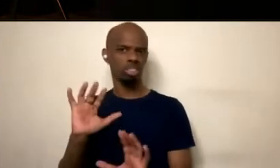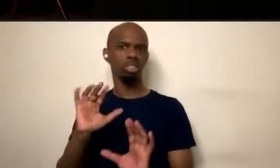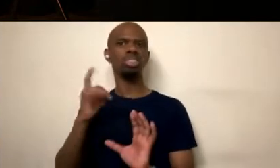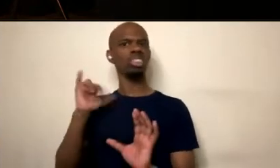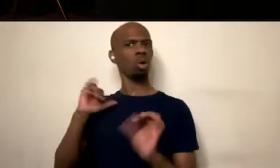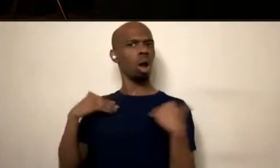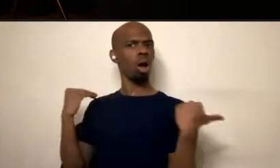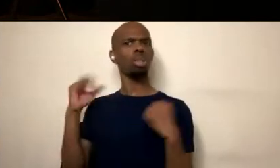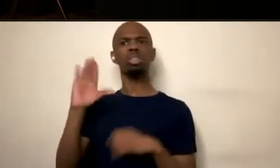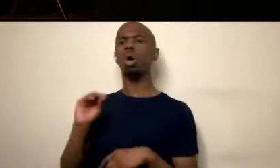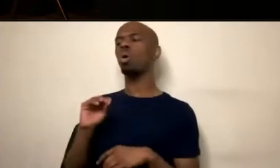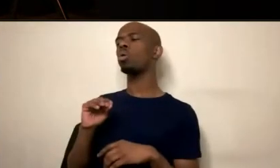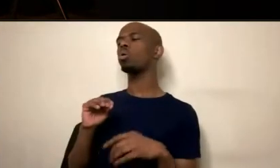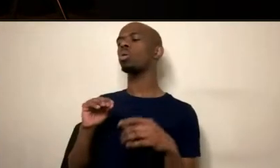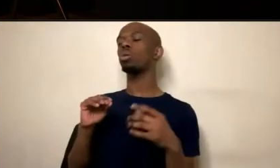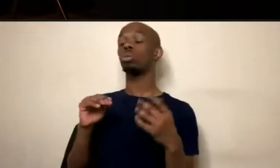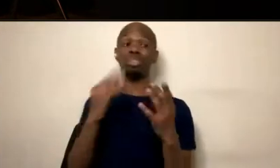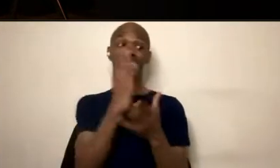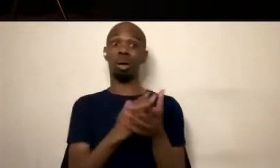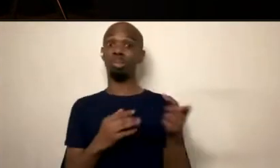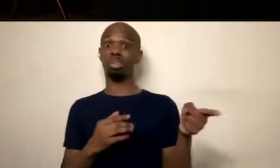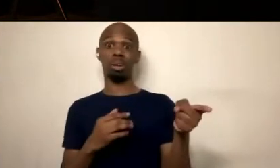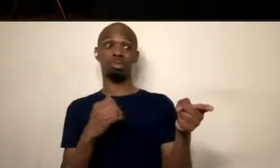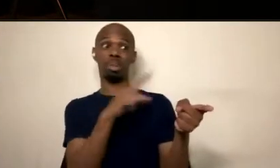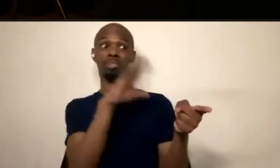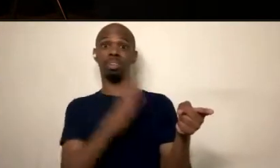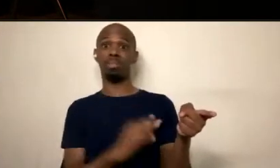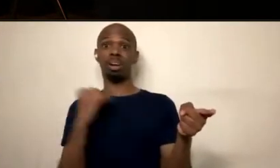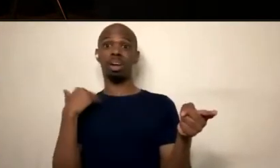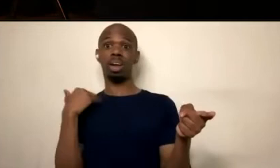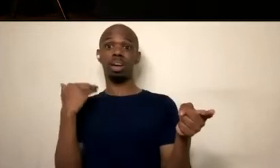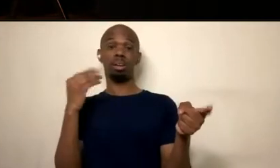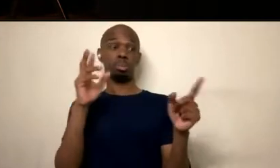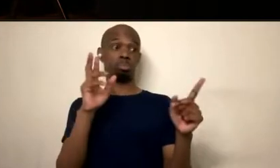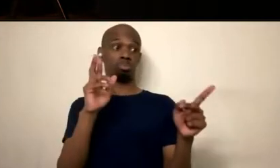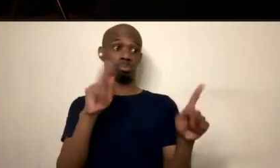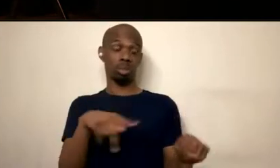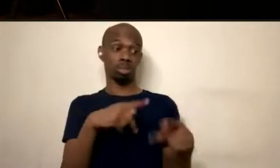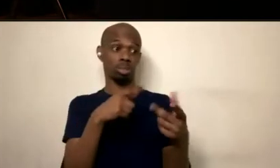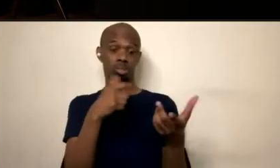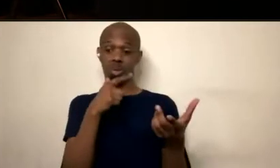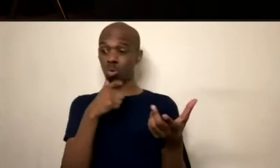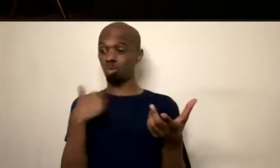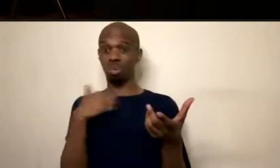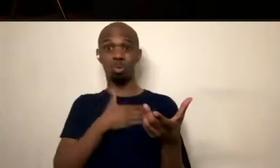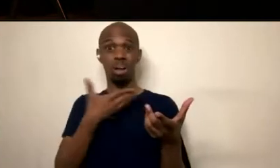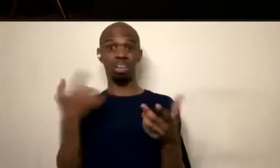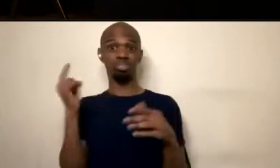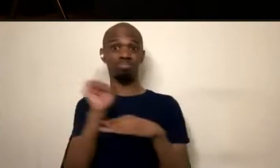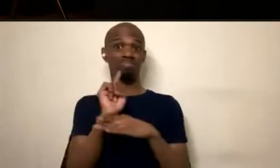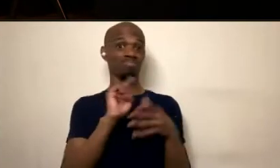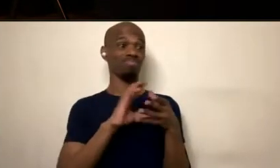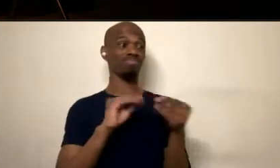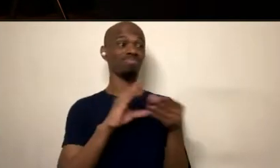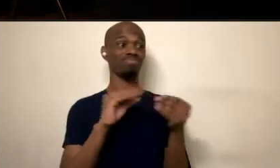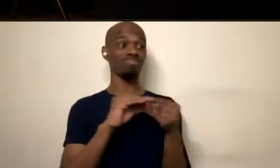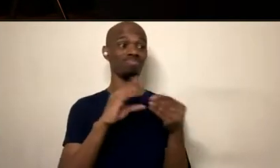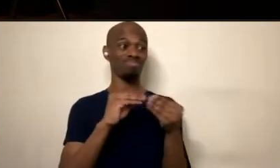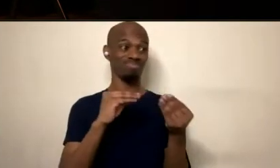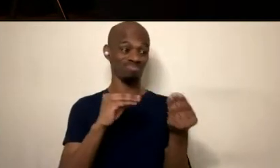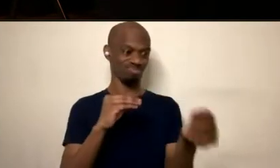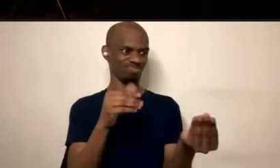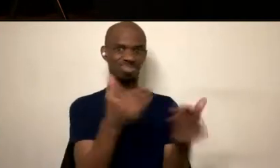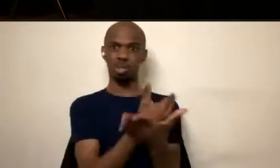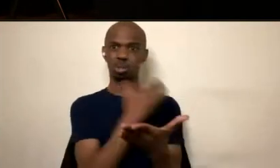I did. Mm-hmm. But the other side of it was, I had to go, and I told them, I said, I'm only gonna be here for